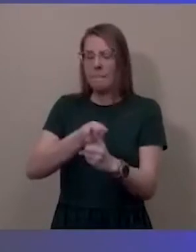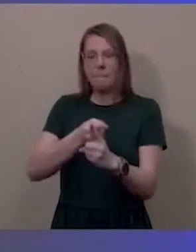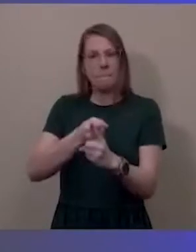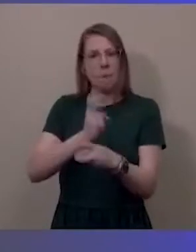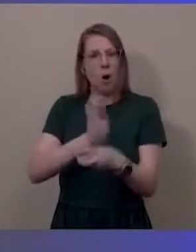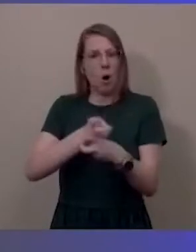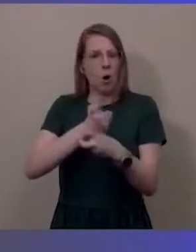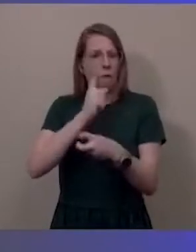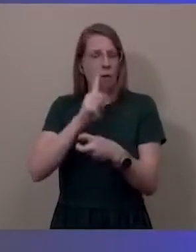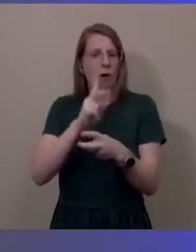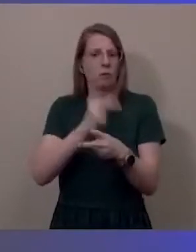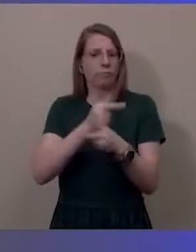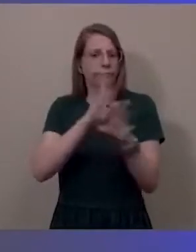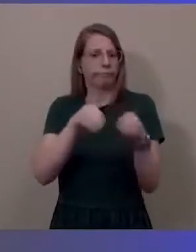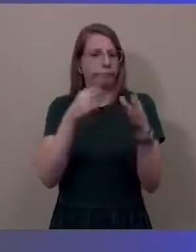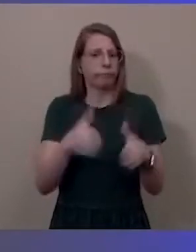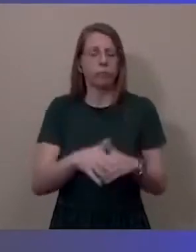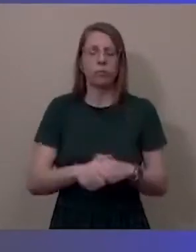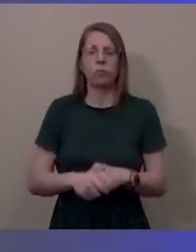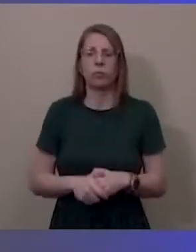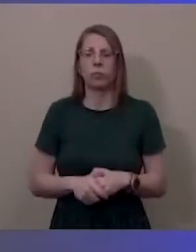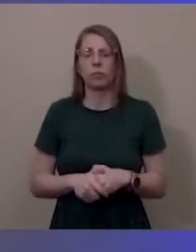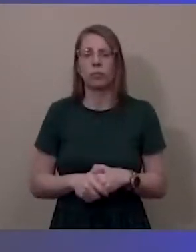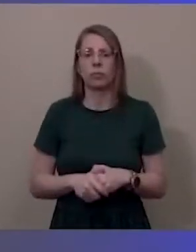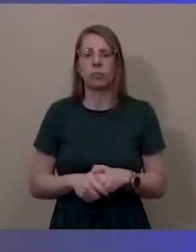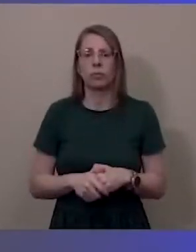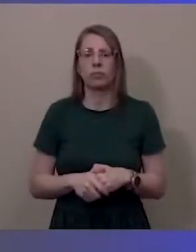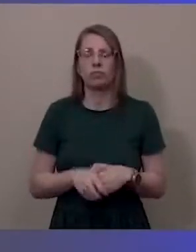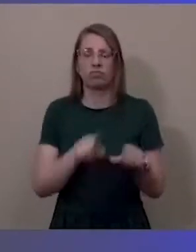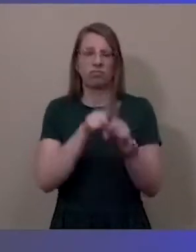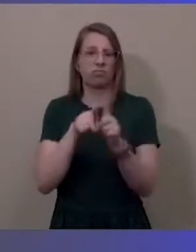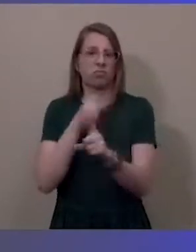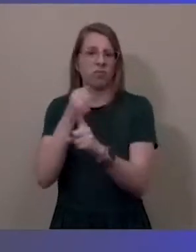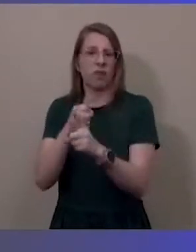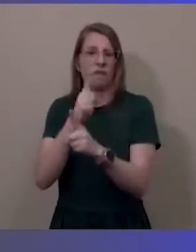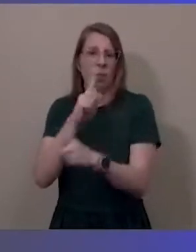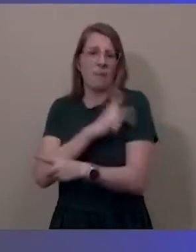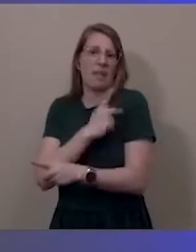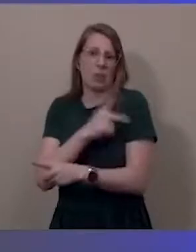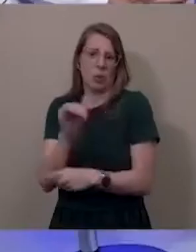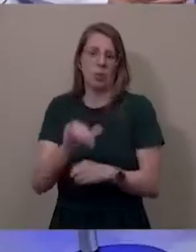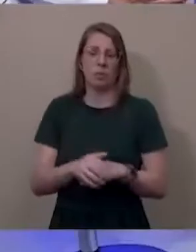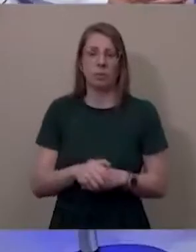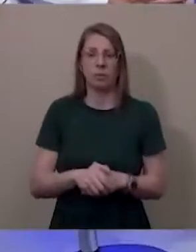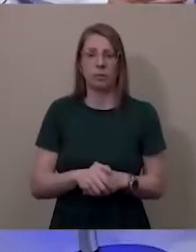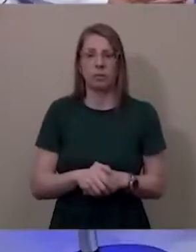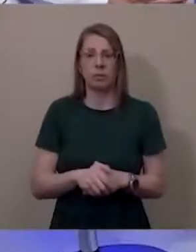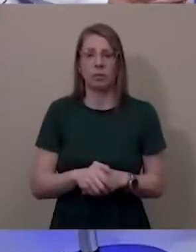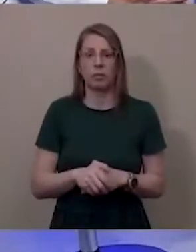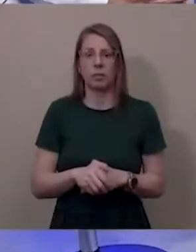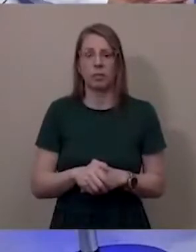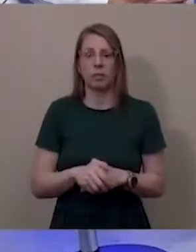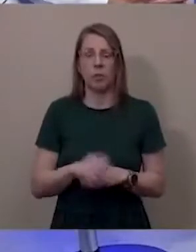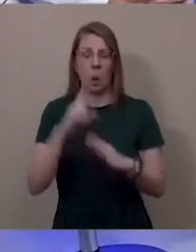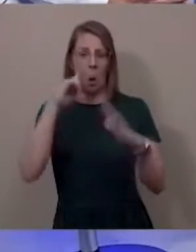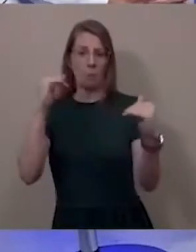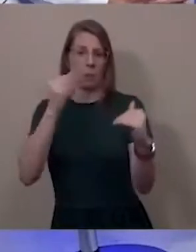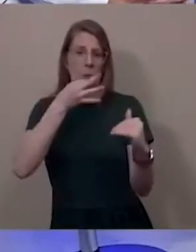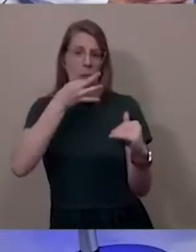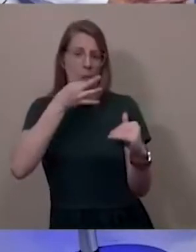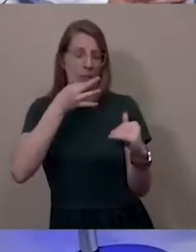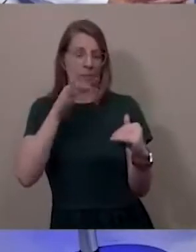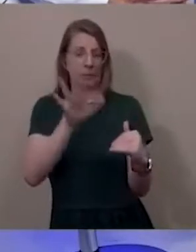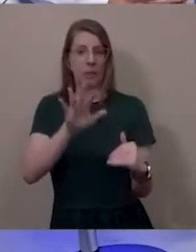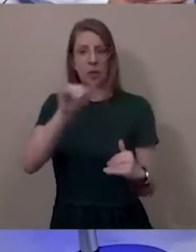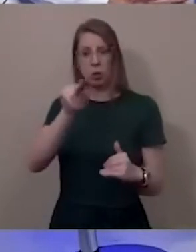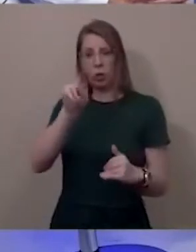caregiver, and then had an impact on the patients. So could there be new hope on the horizon? Because I know sometime around